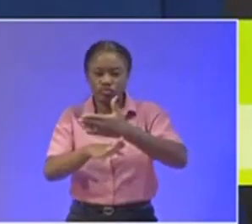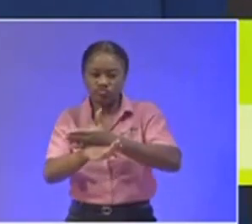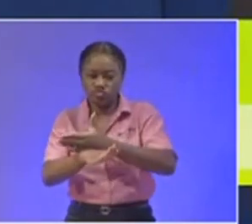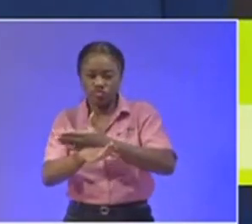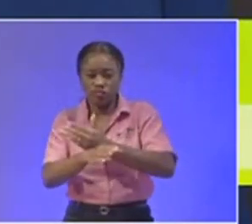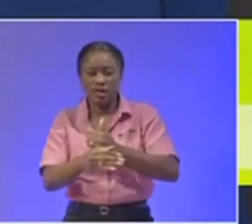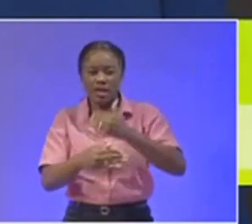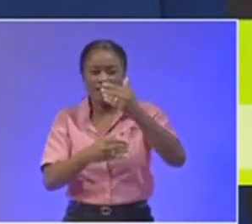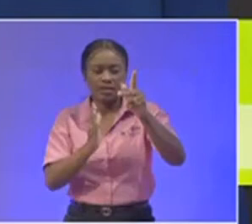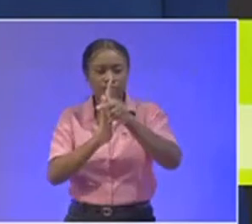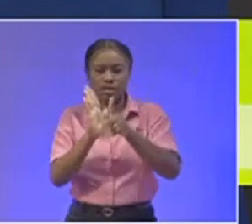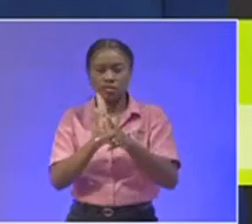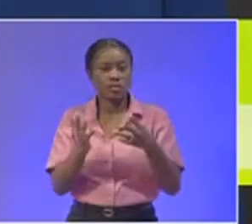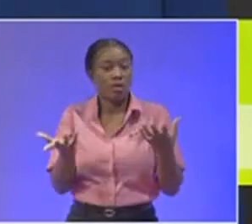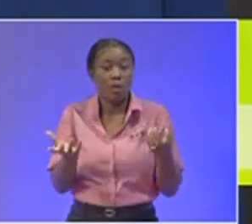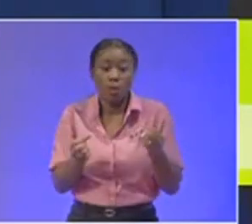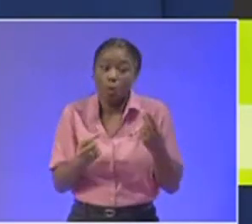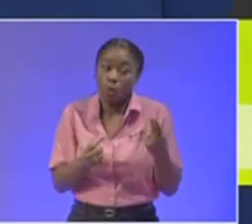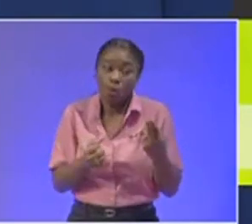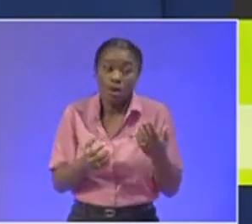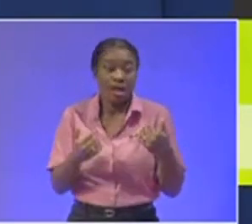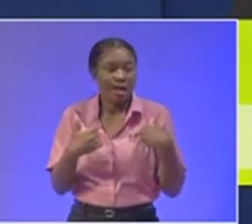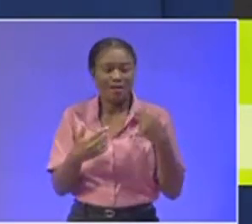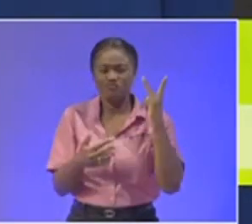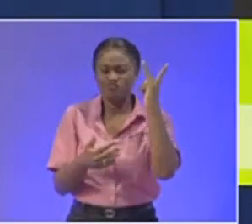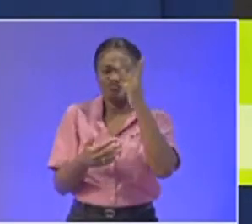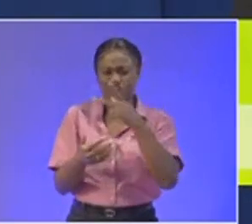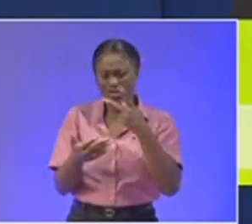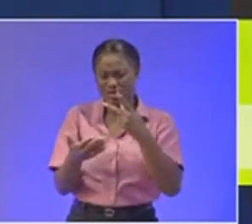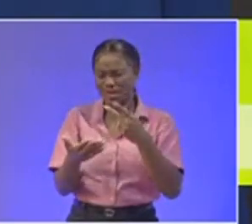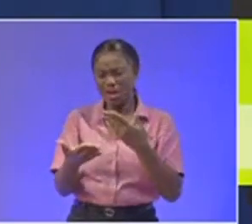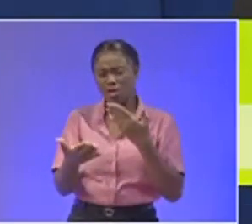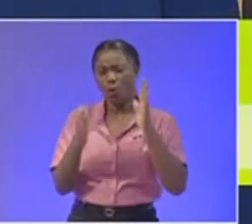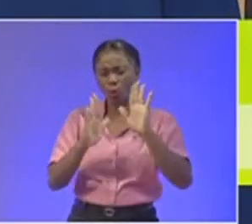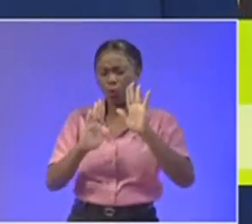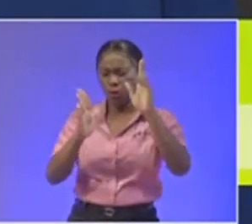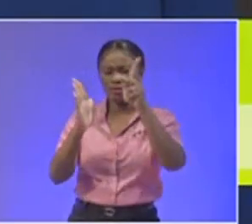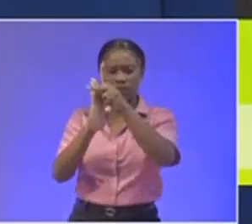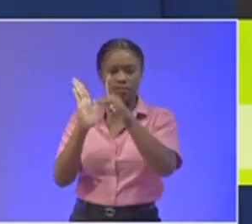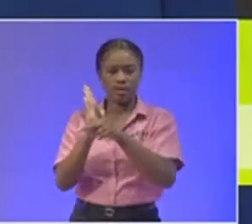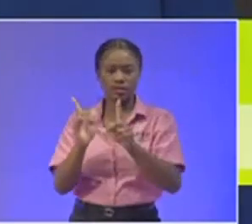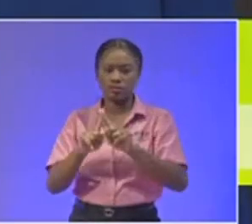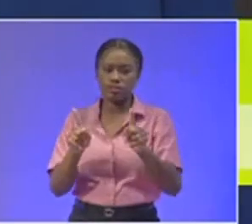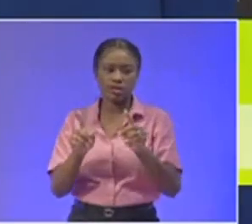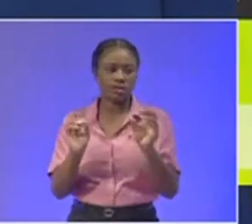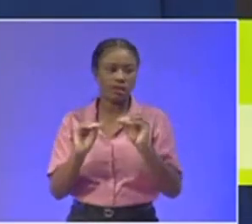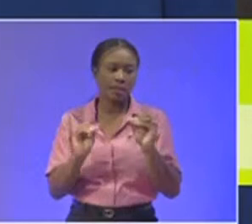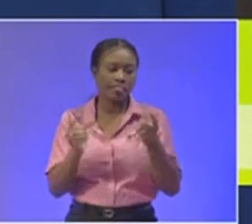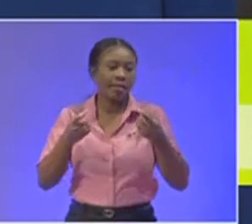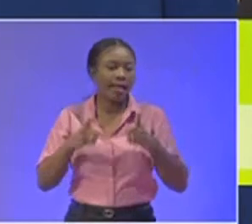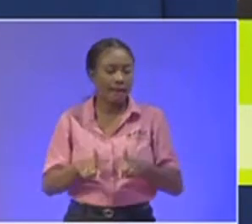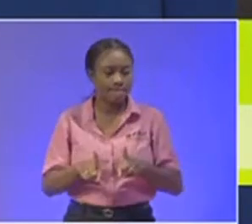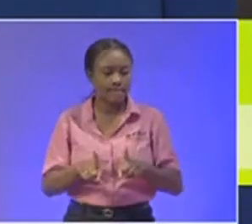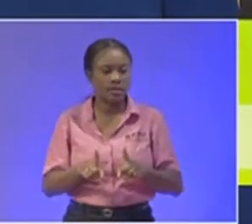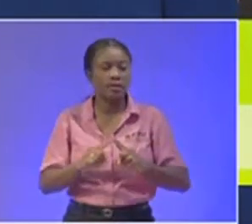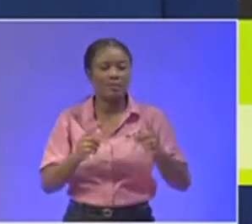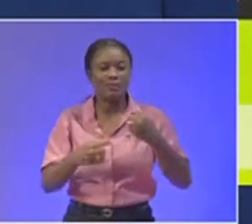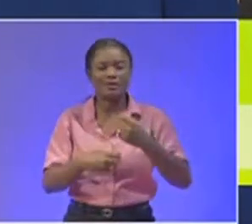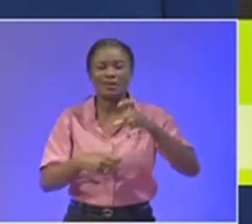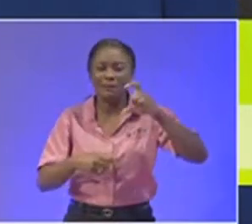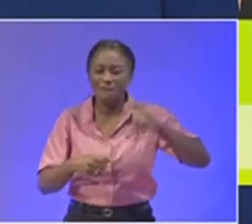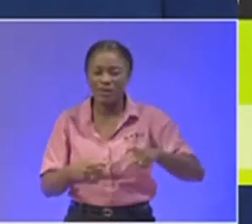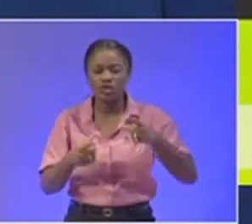Other than that, we have a policy document that is pretty, and it will sit there and not get actioned out. So it's about taking